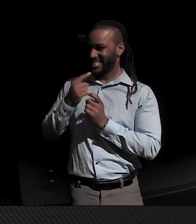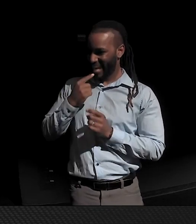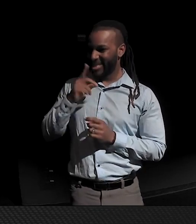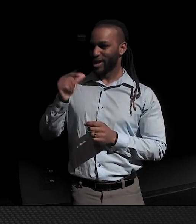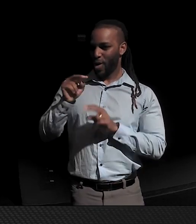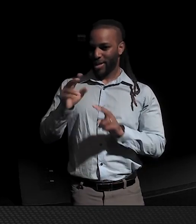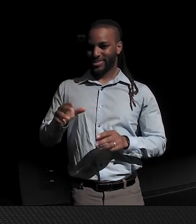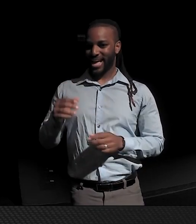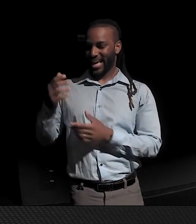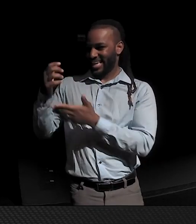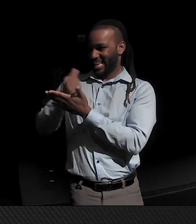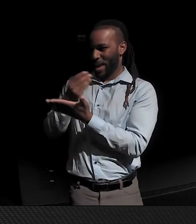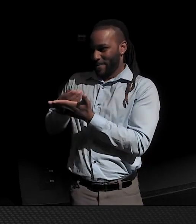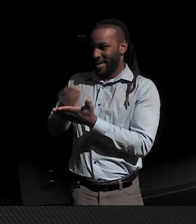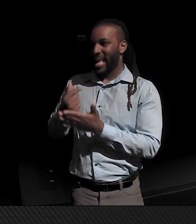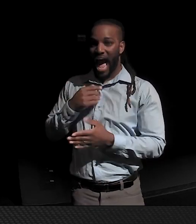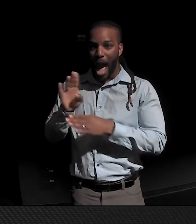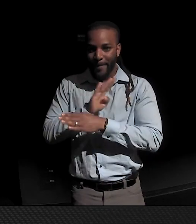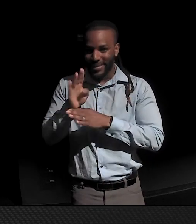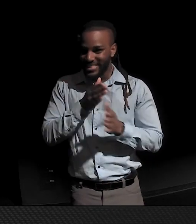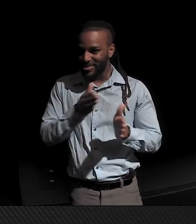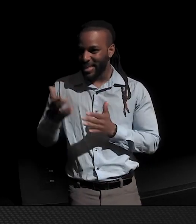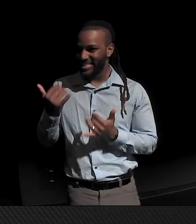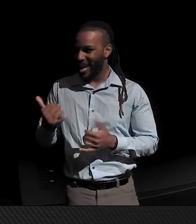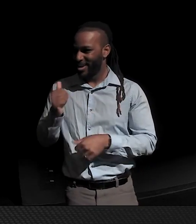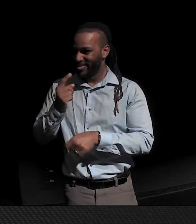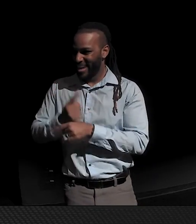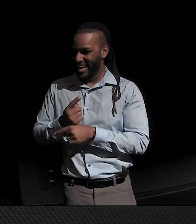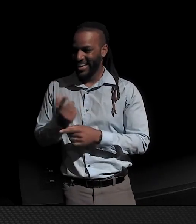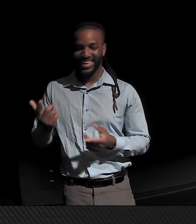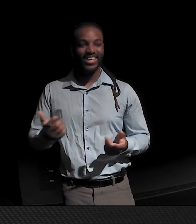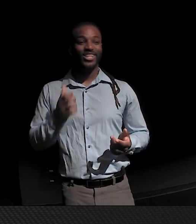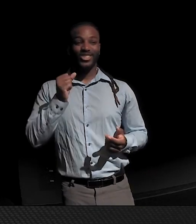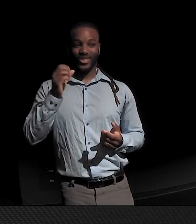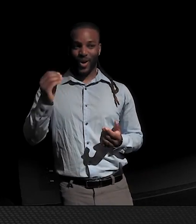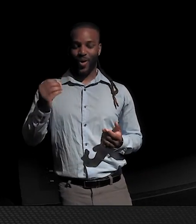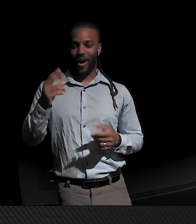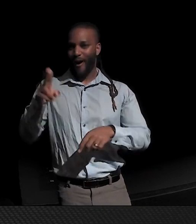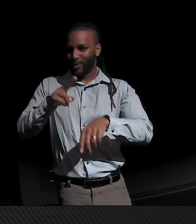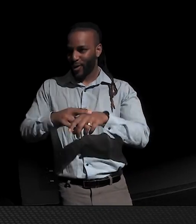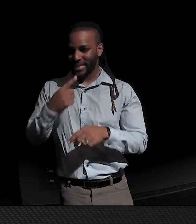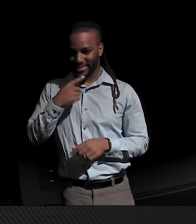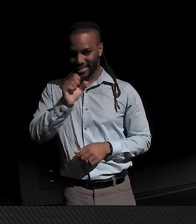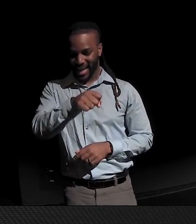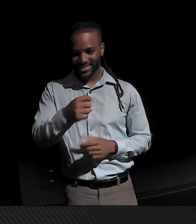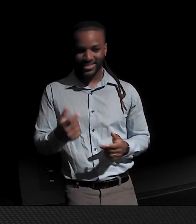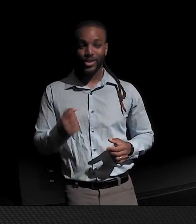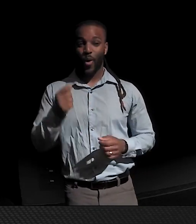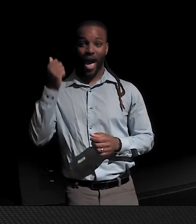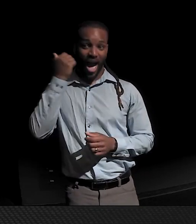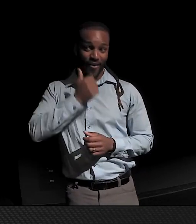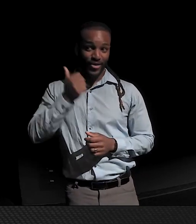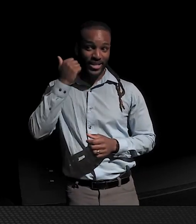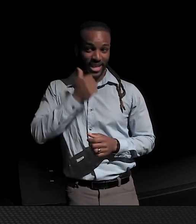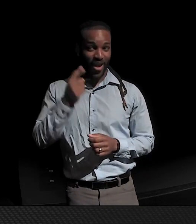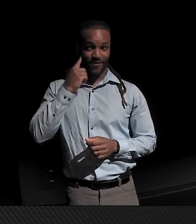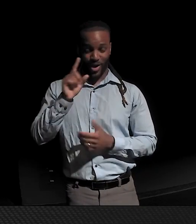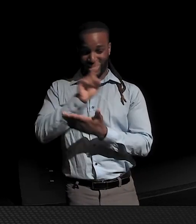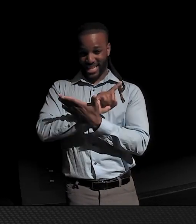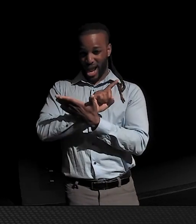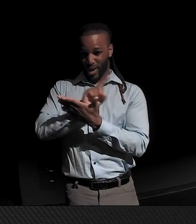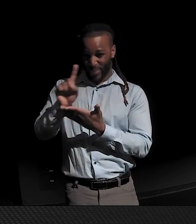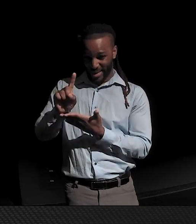mean, I was like, I had business plans now. And so I said yes. And so every day for an entire